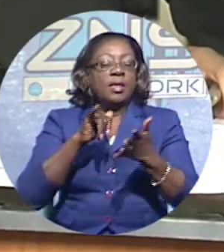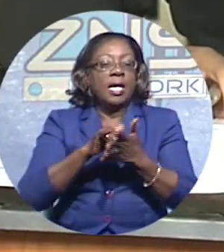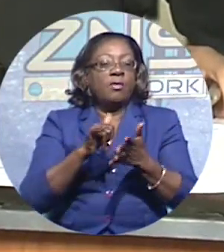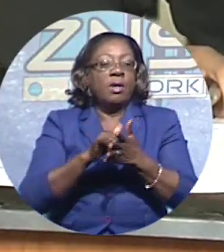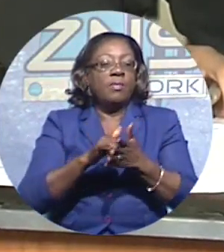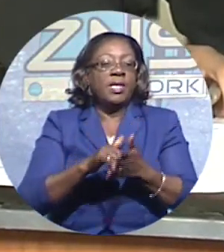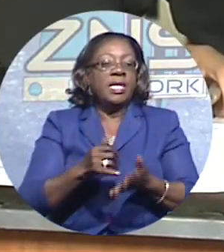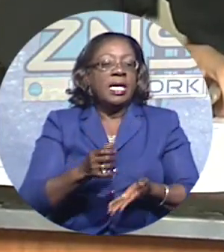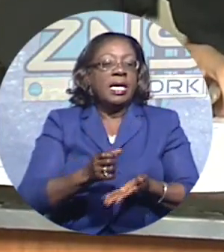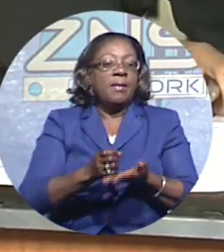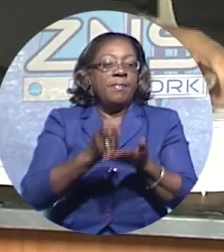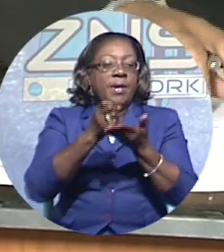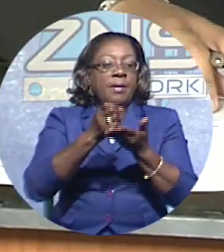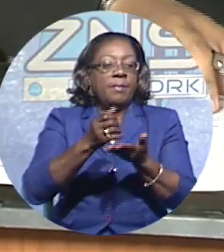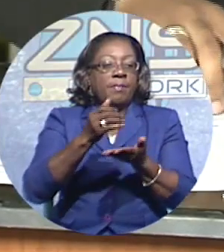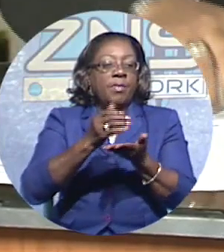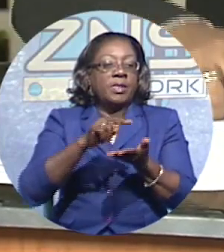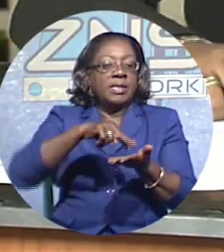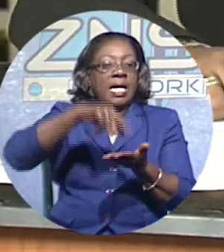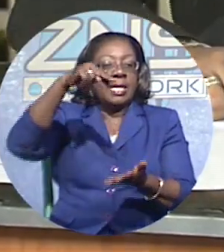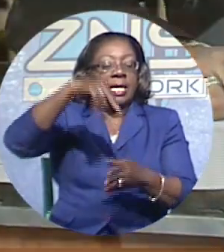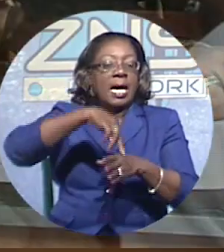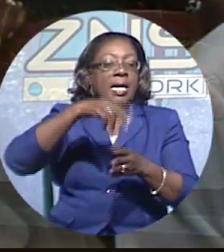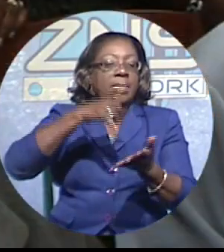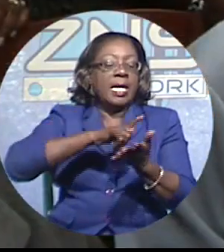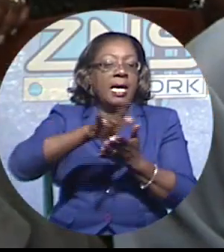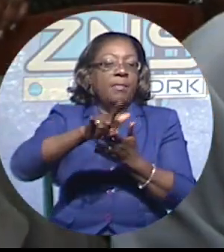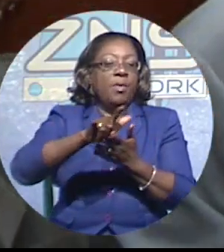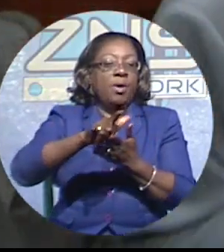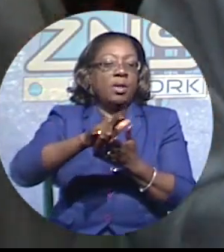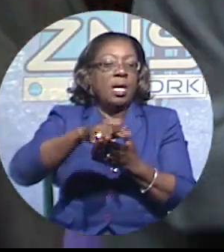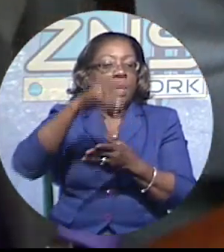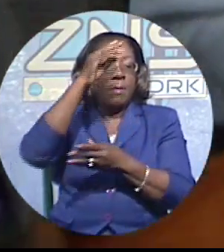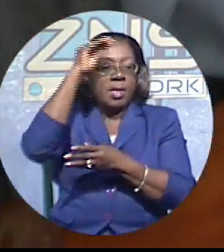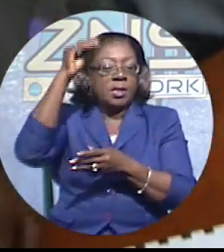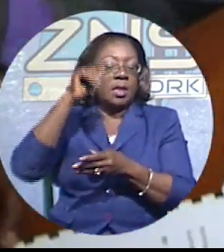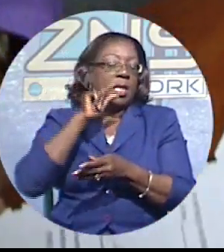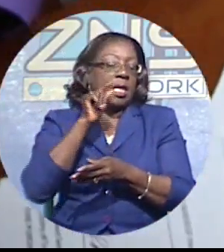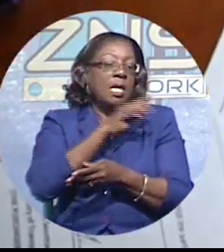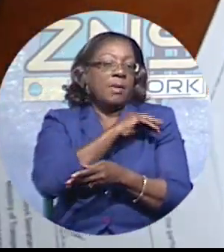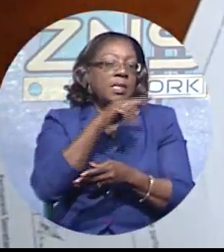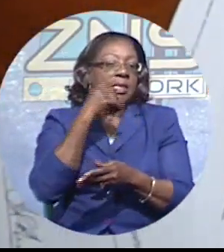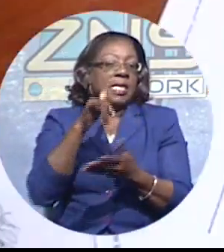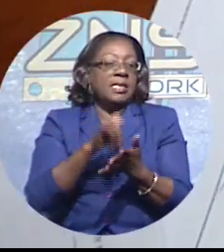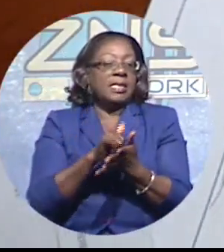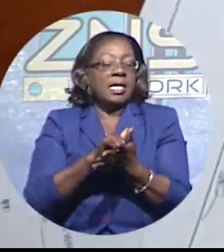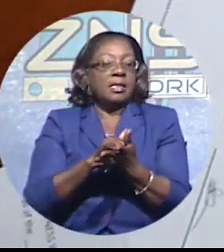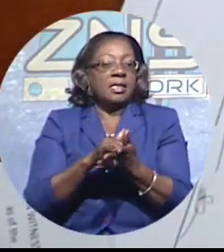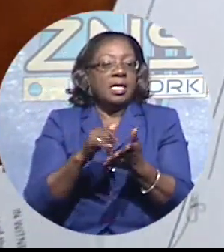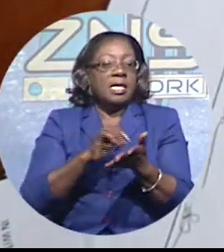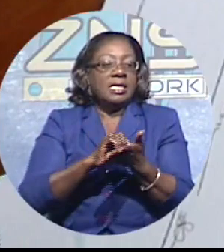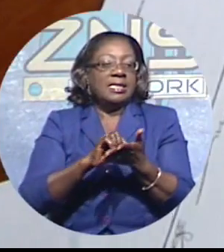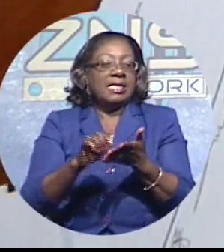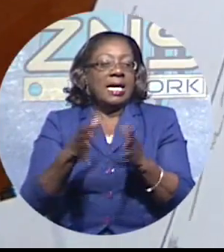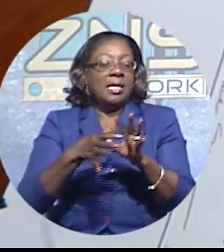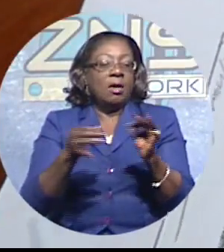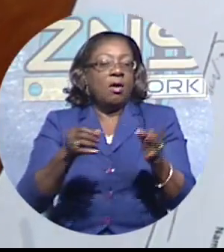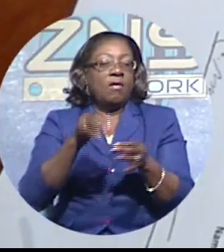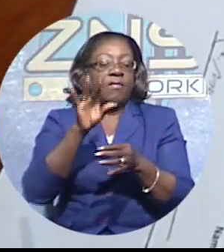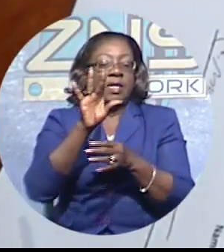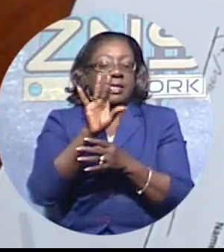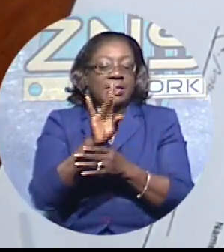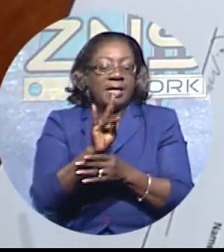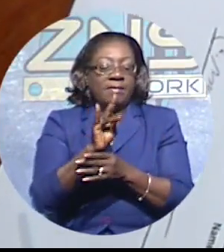airport hub, which already bears his name. Minister of Transport and Aviation, the Honorable Glennis Hannah-Martin, announced today the signing of a